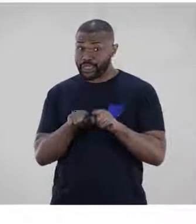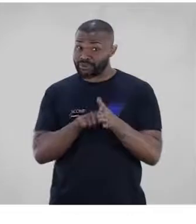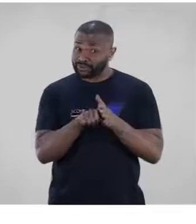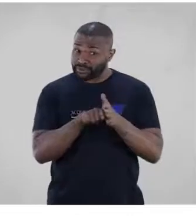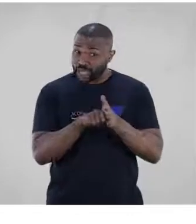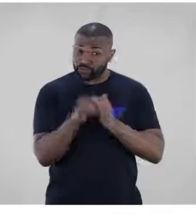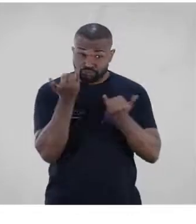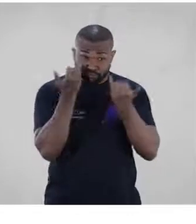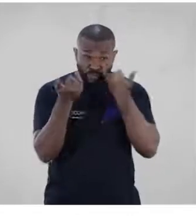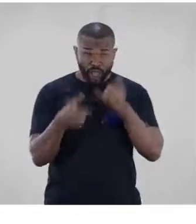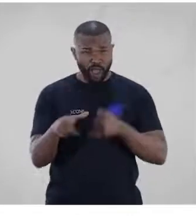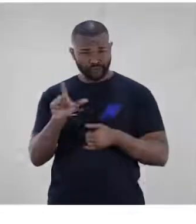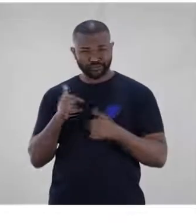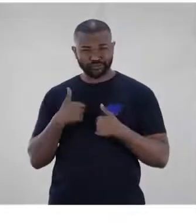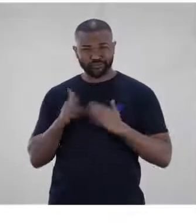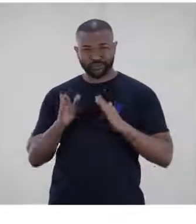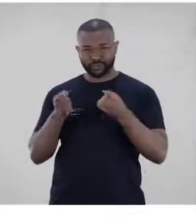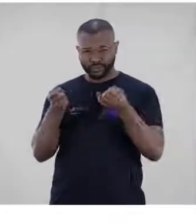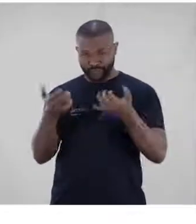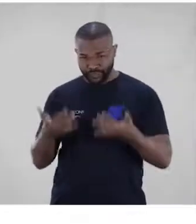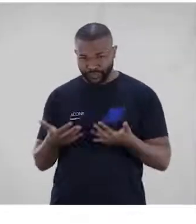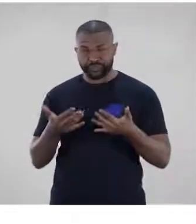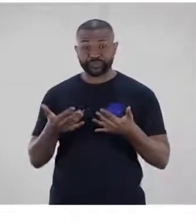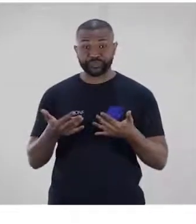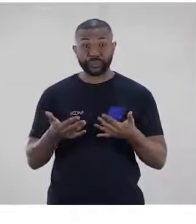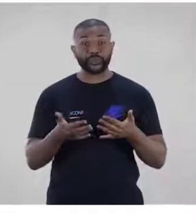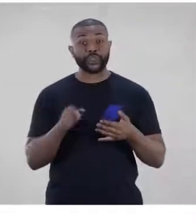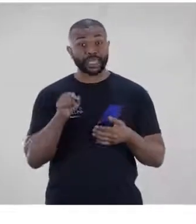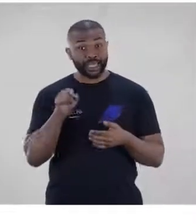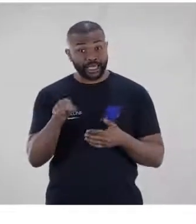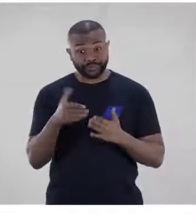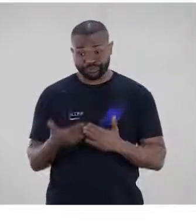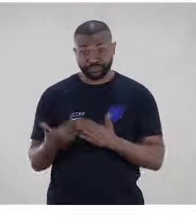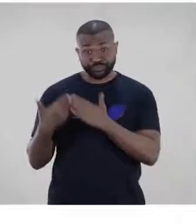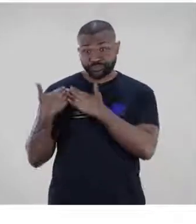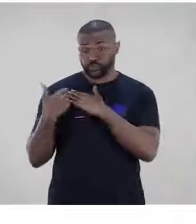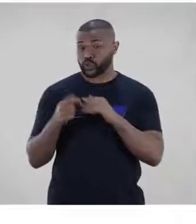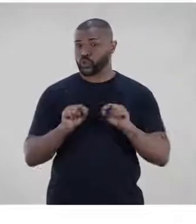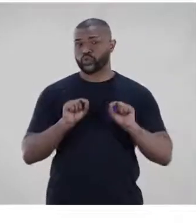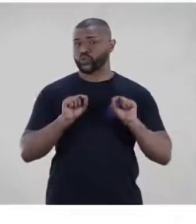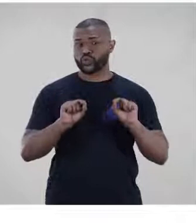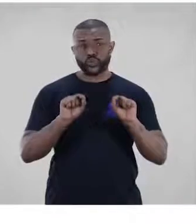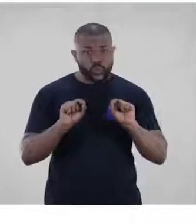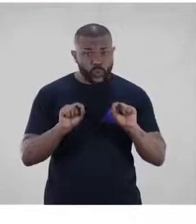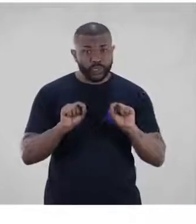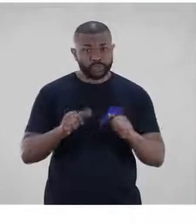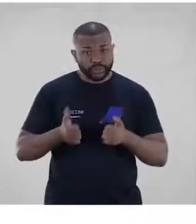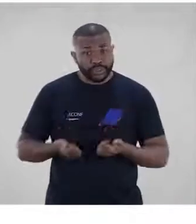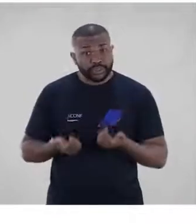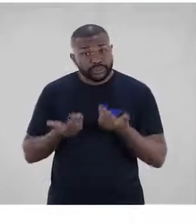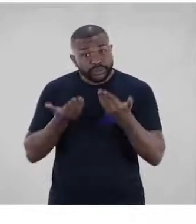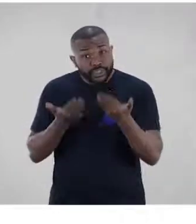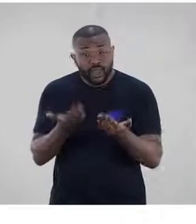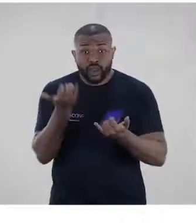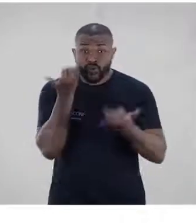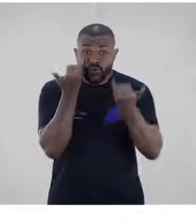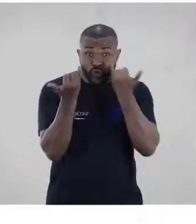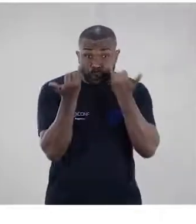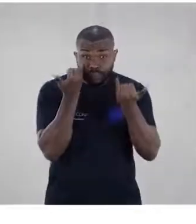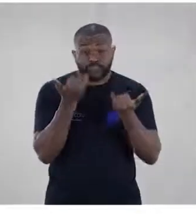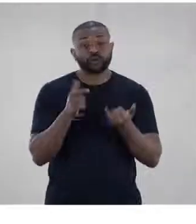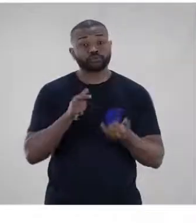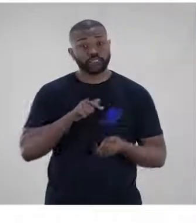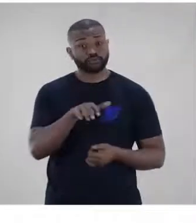talked about on the first kind of page, let's give the accountability and responsibility of serving that analytical